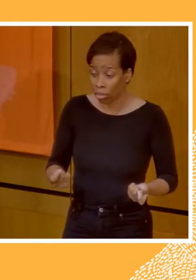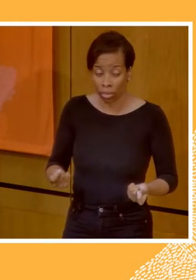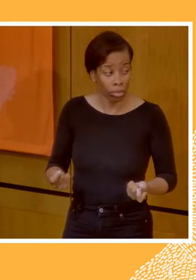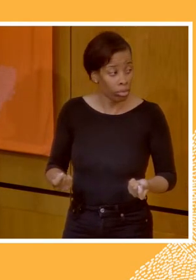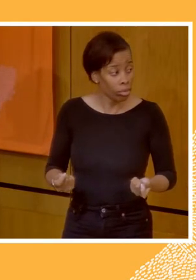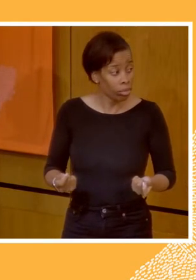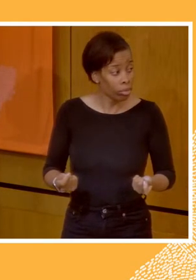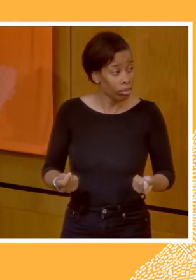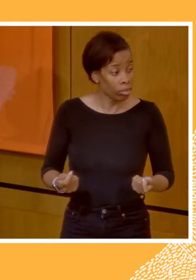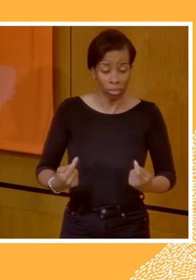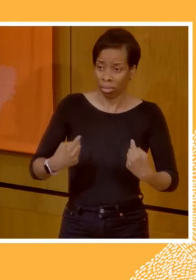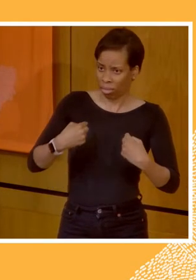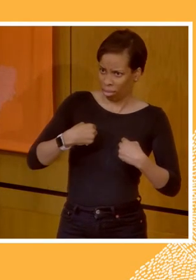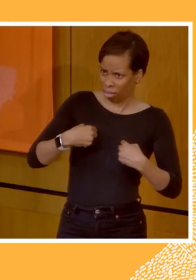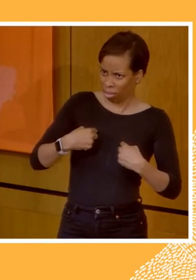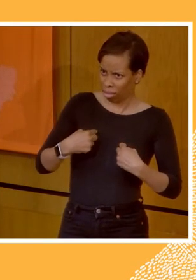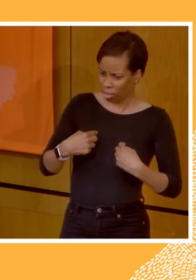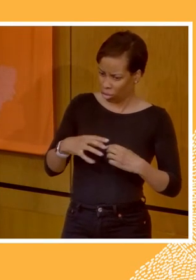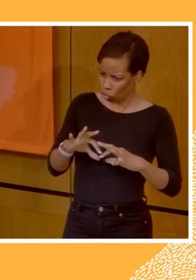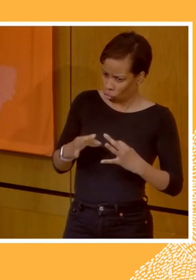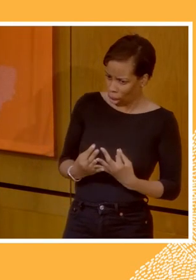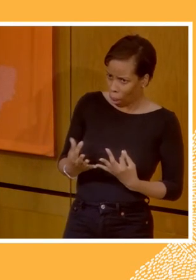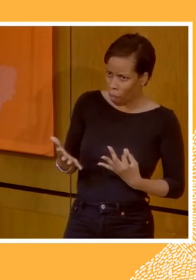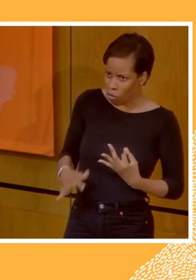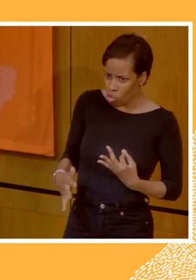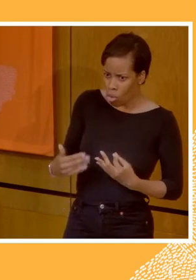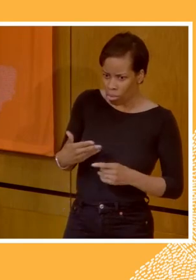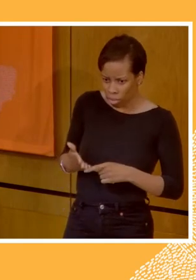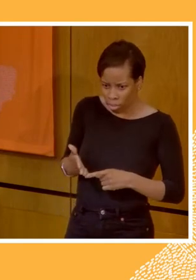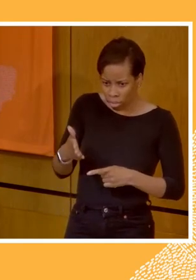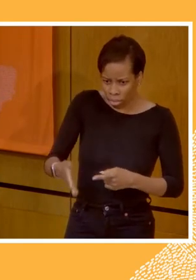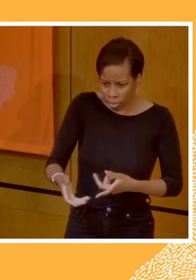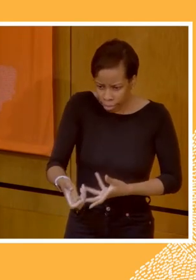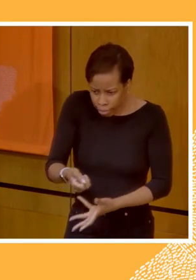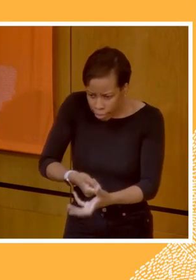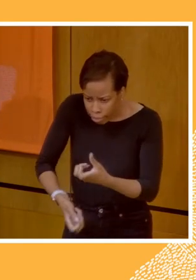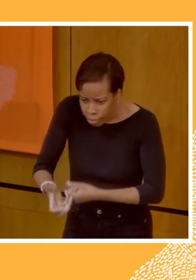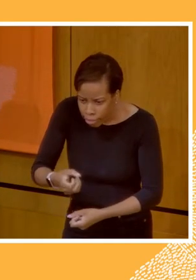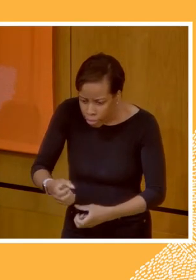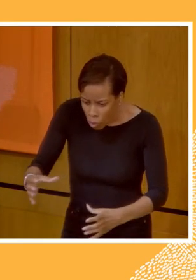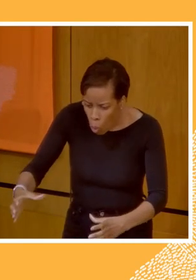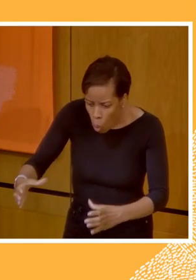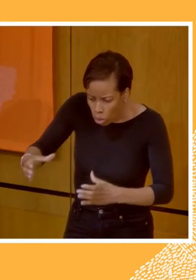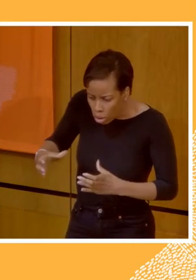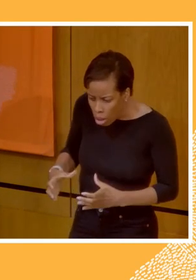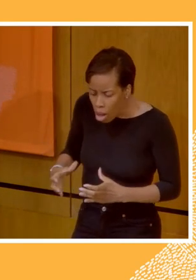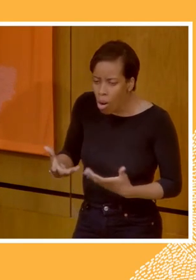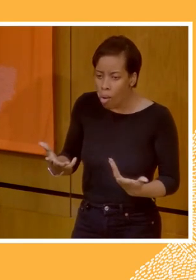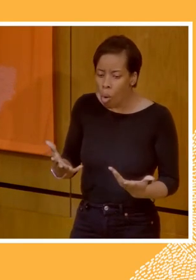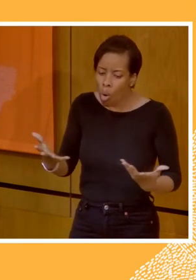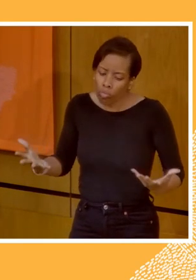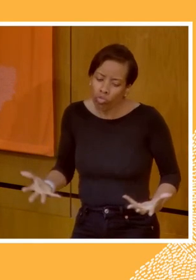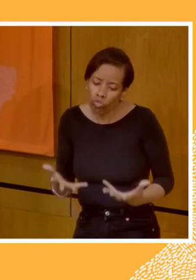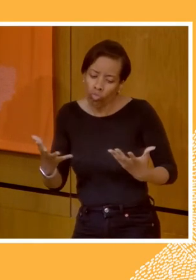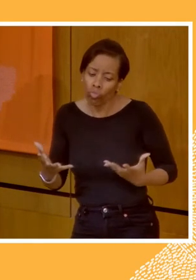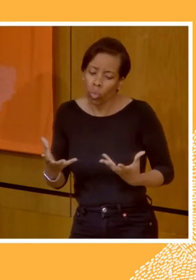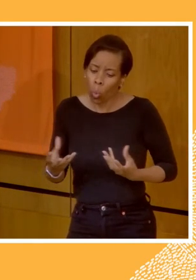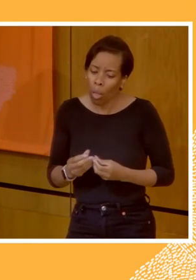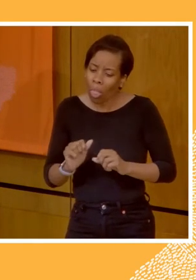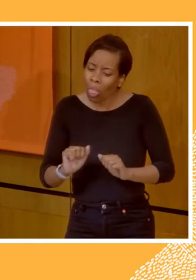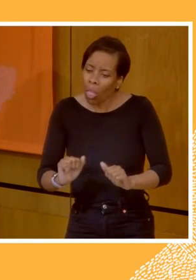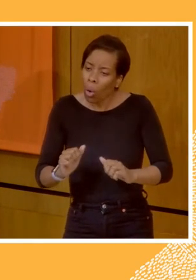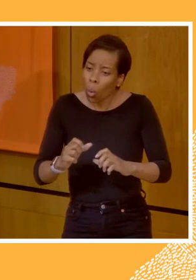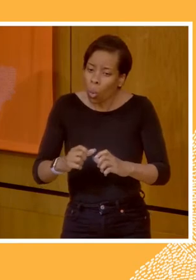longer allowed to go there to fetch this water or to have time on this river. So that is the power of